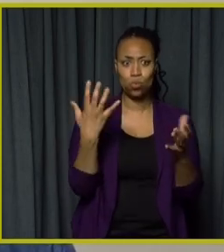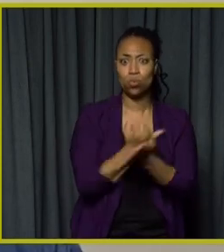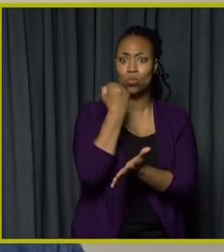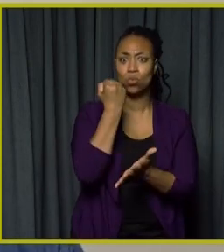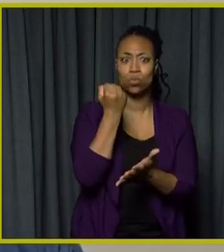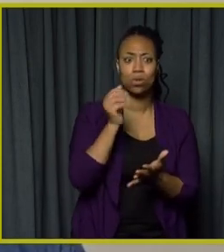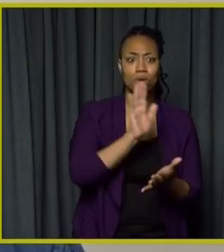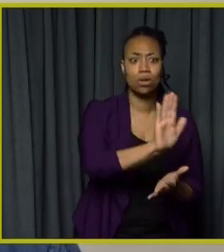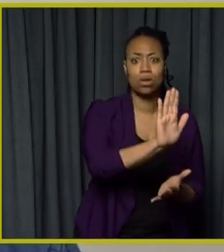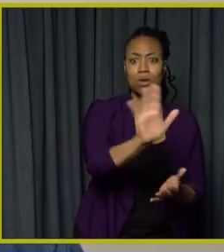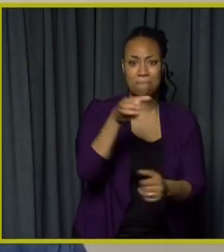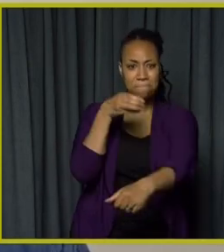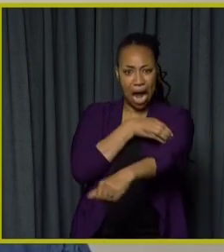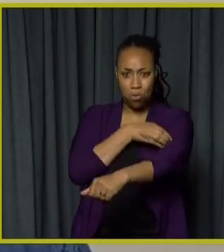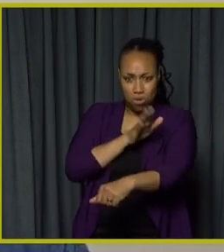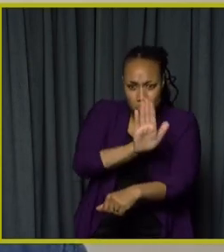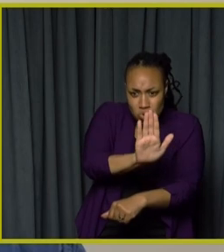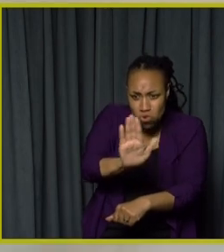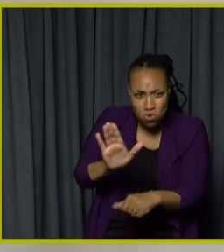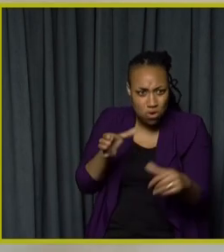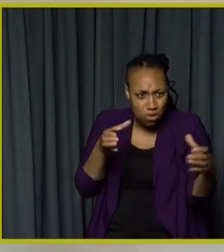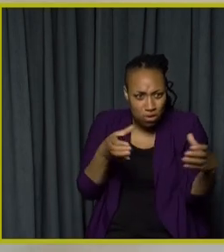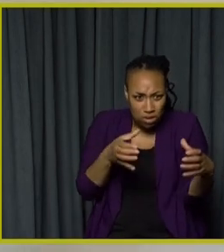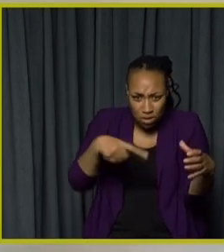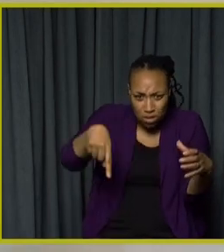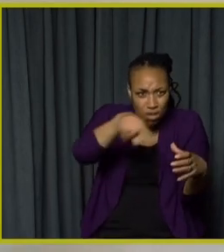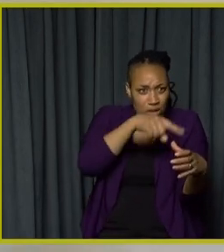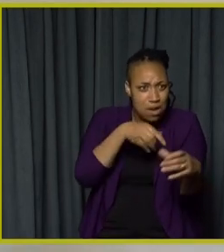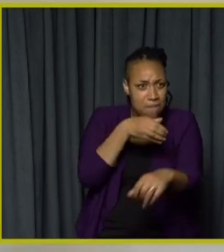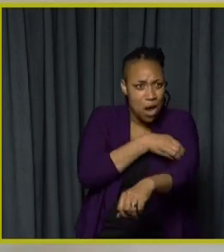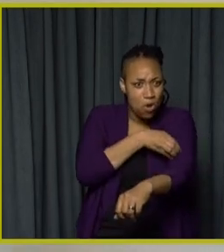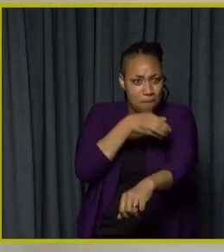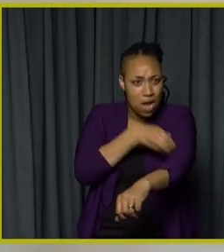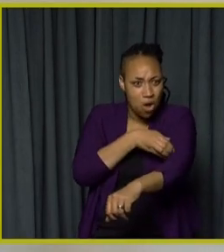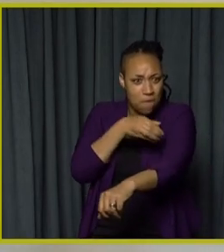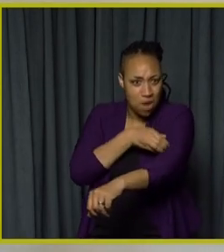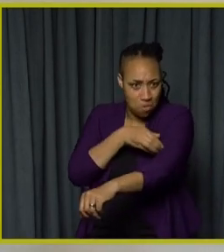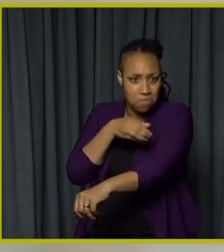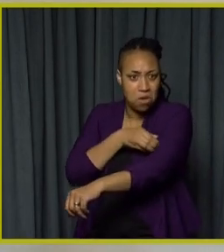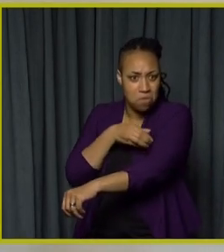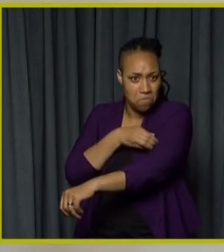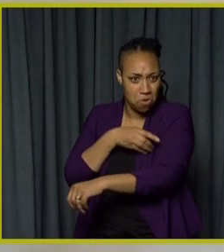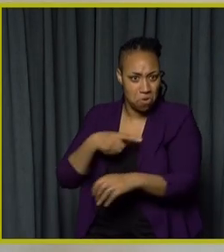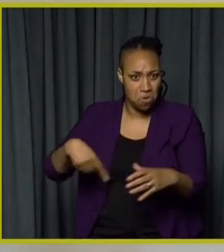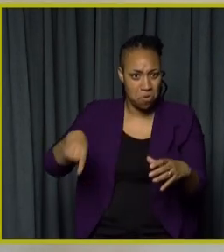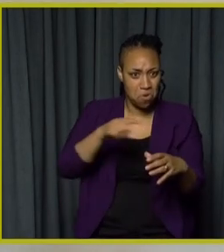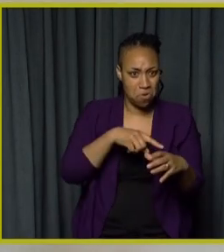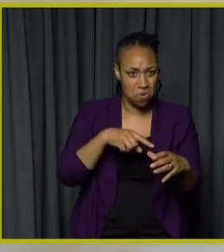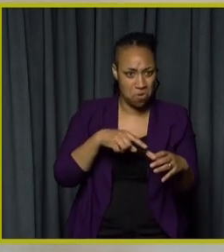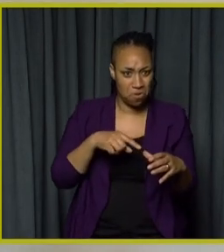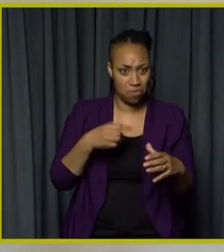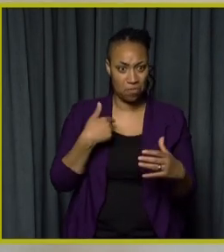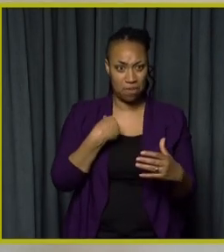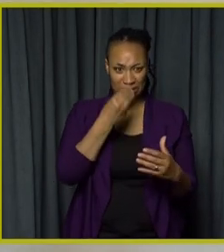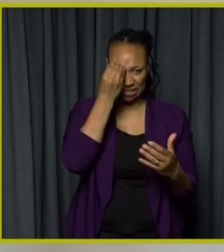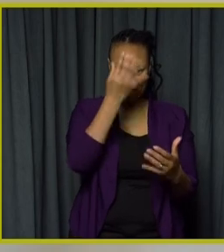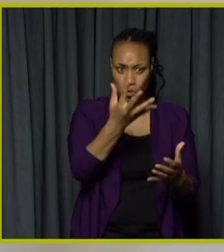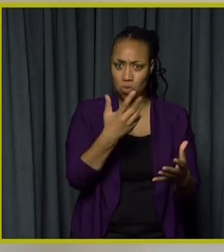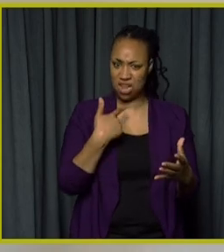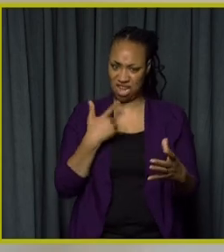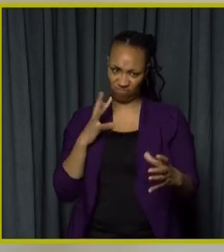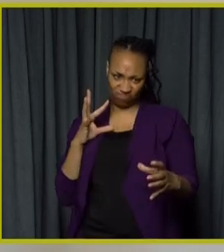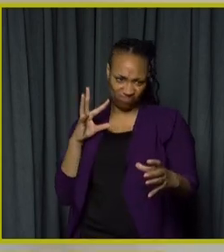vote. Bring about that change. That's why I'm part of the Poor People's Campaign, a national call for